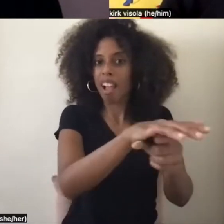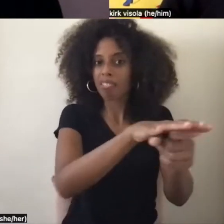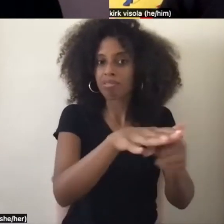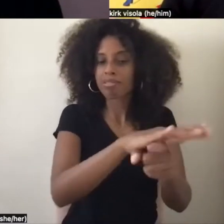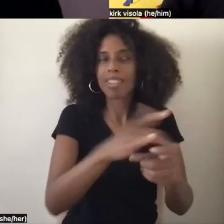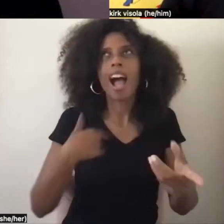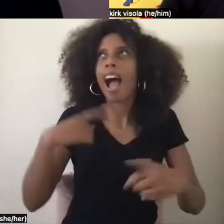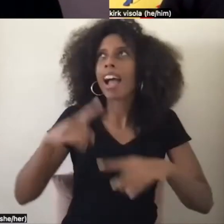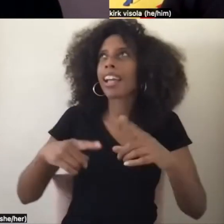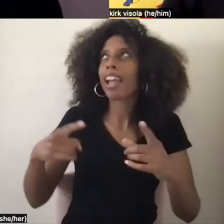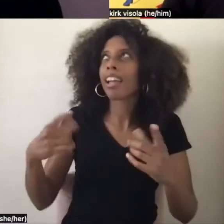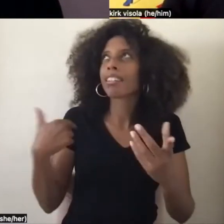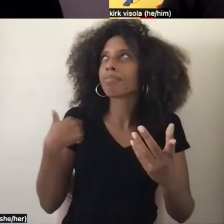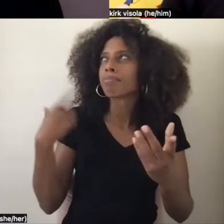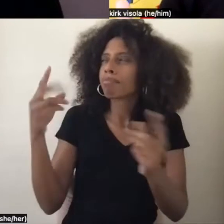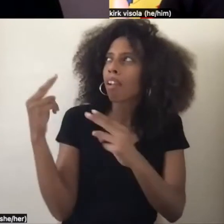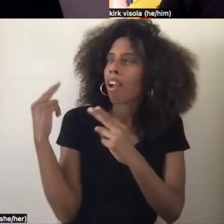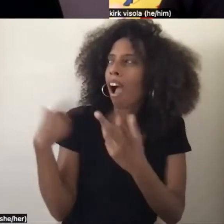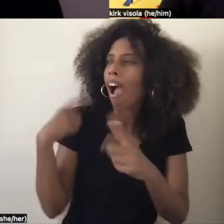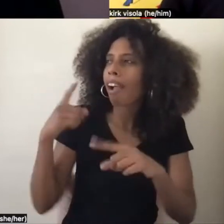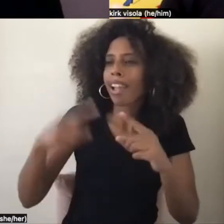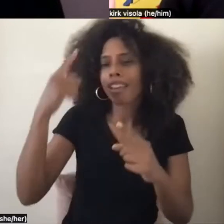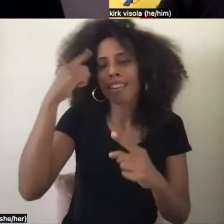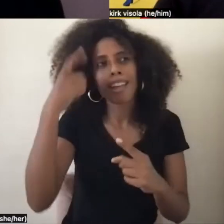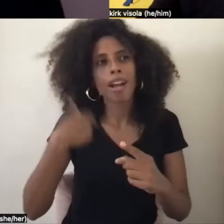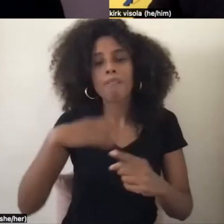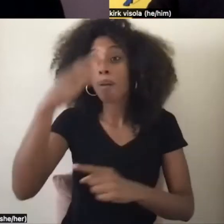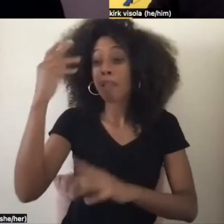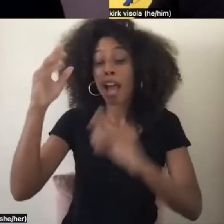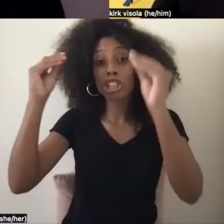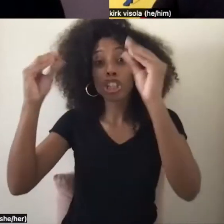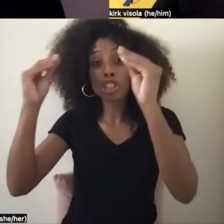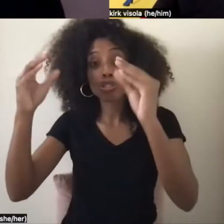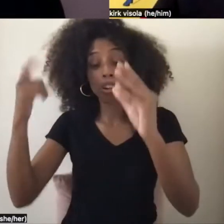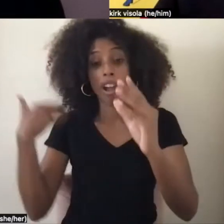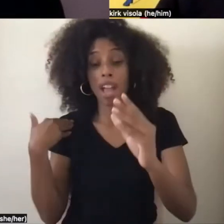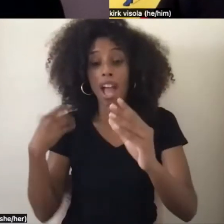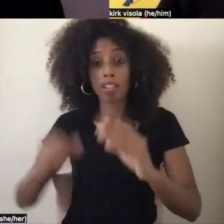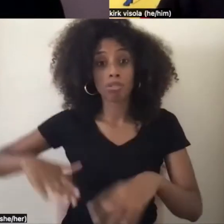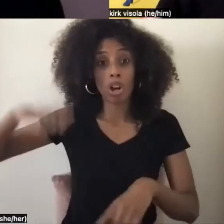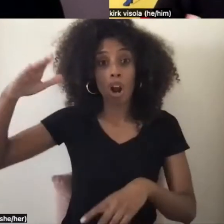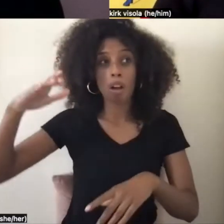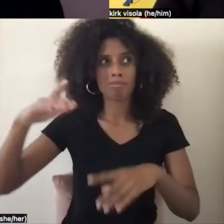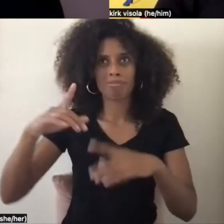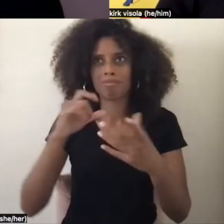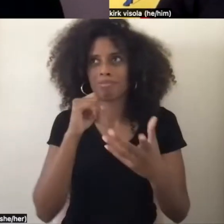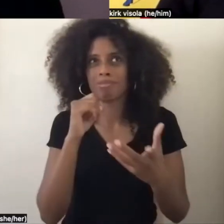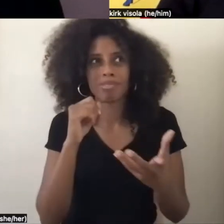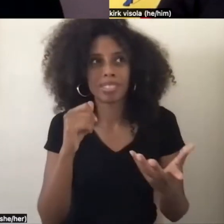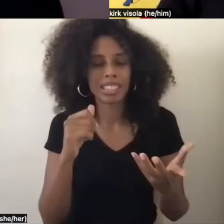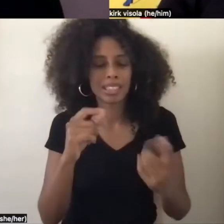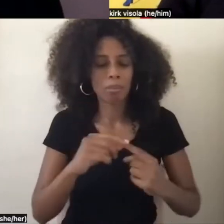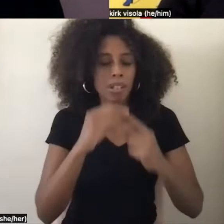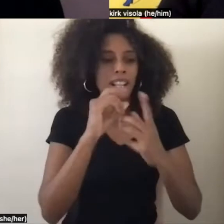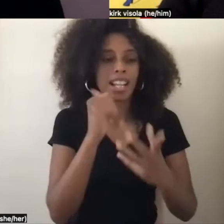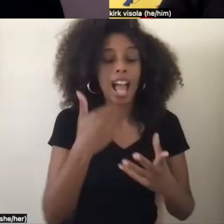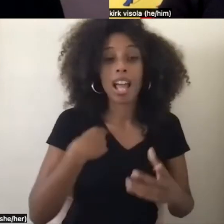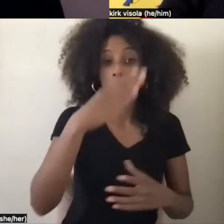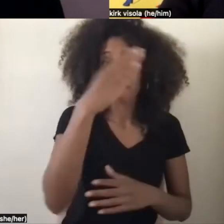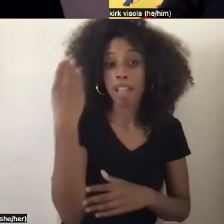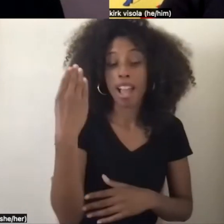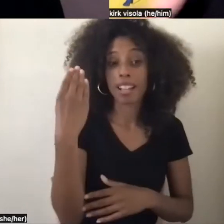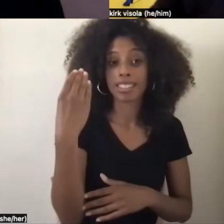growing up, much less a Black head of creative services somewhere. And you see a lot of fashion